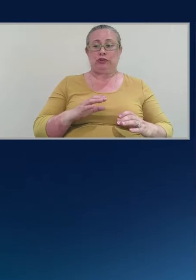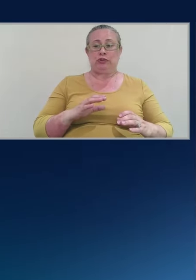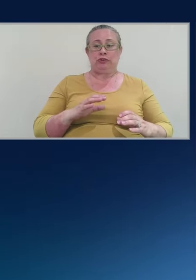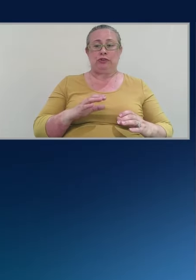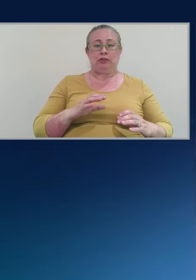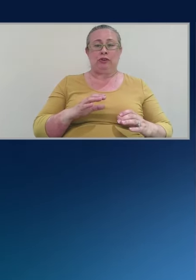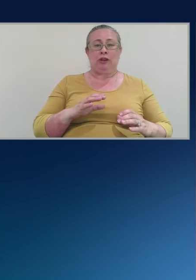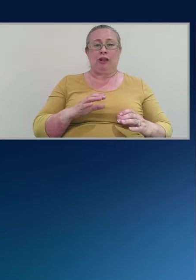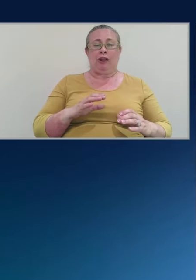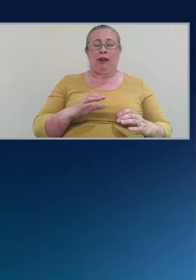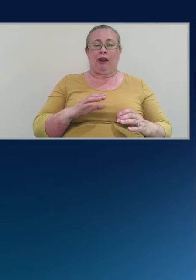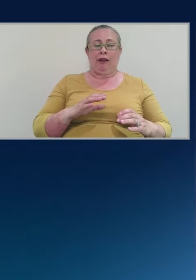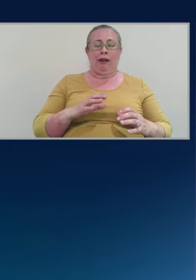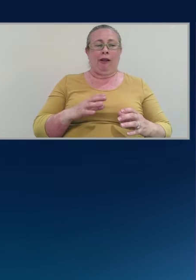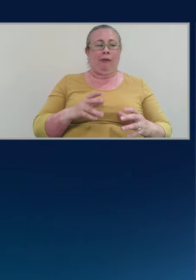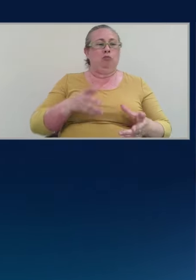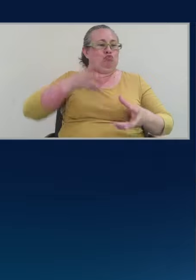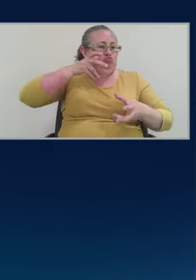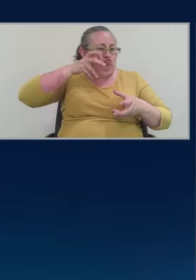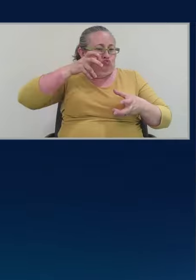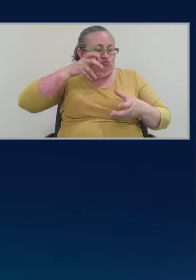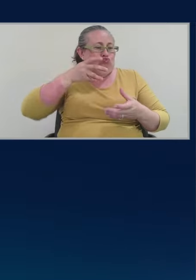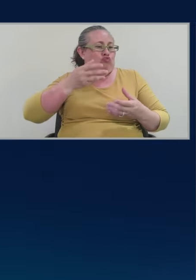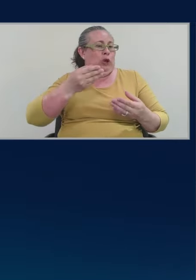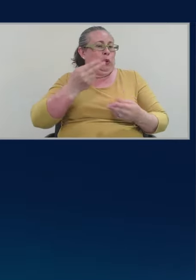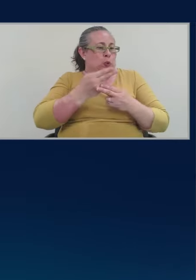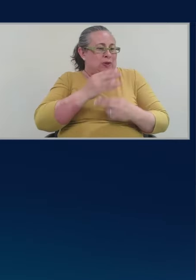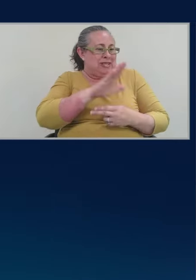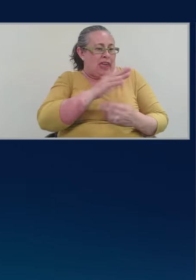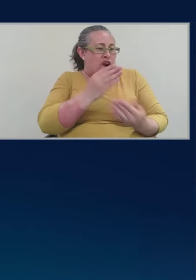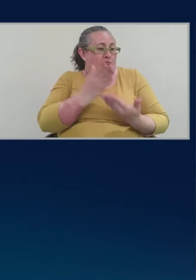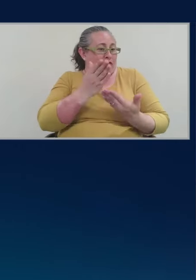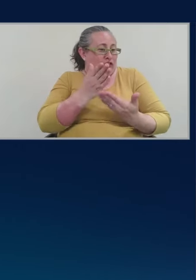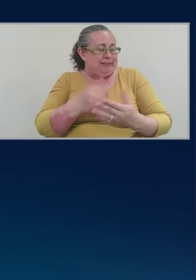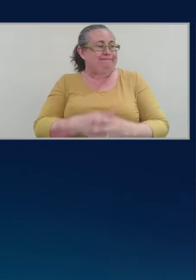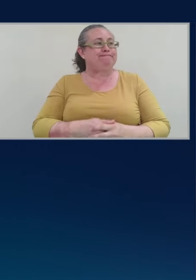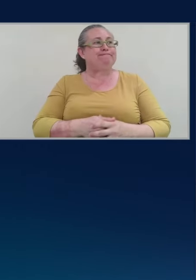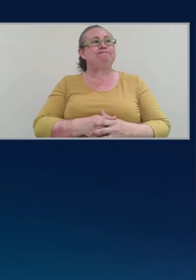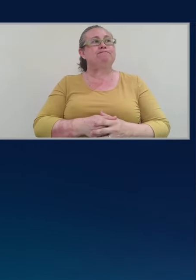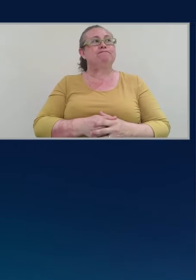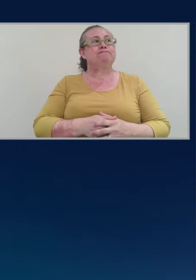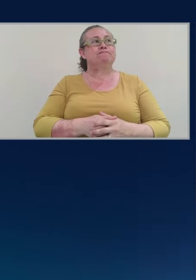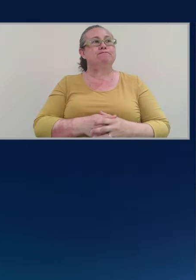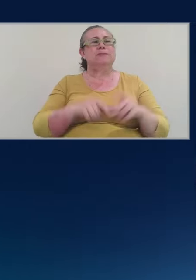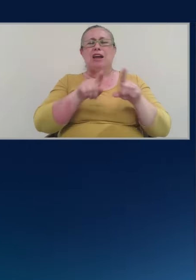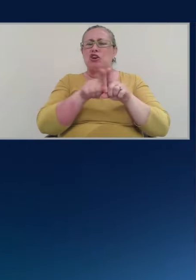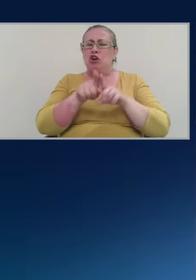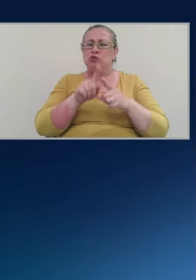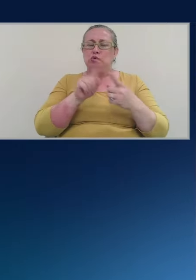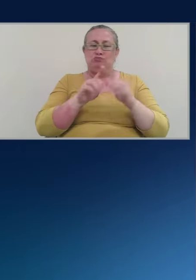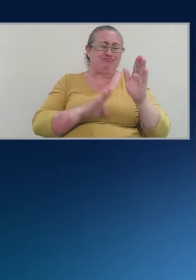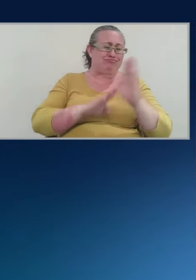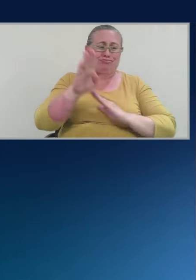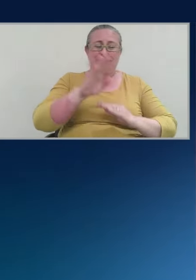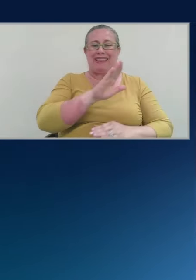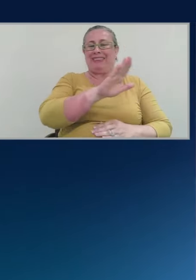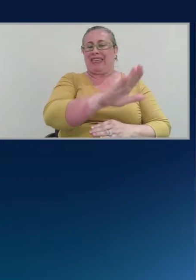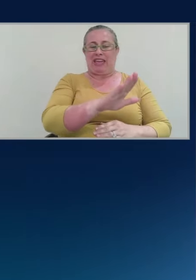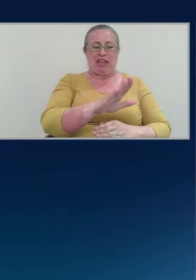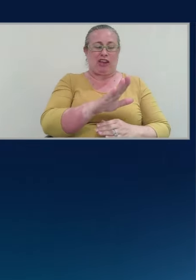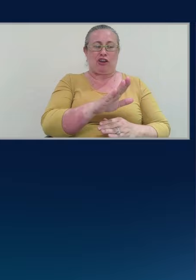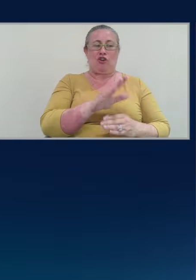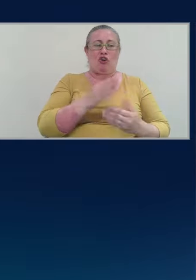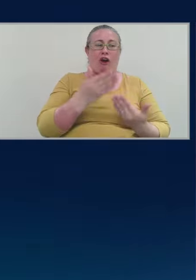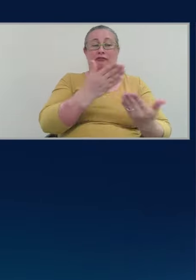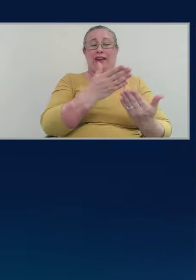consume their offerings, and then really look to accelerate their business and deliver more value for their customers. You